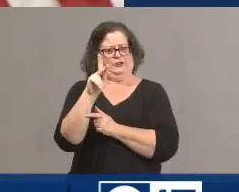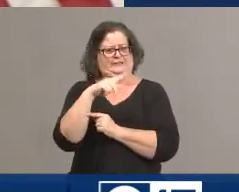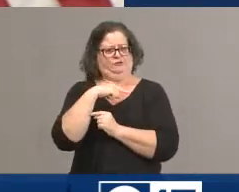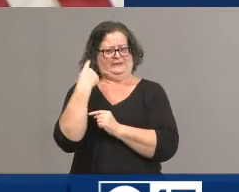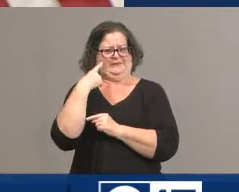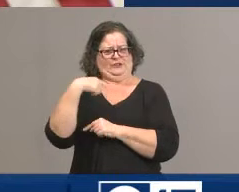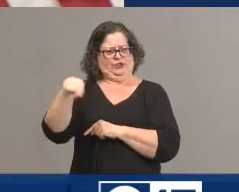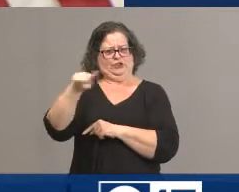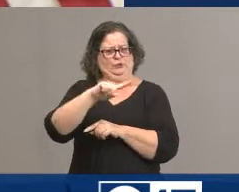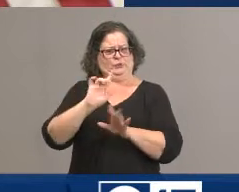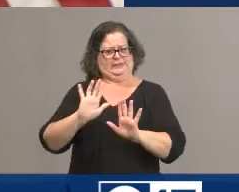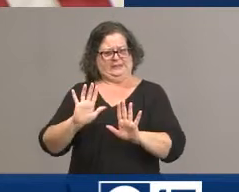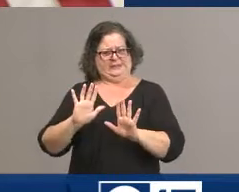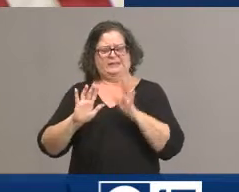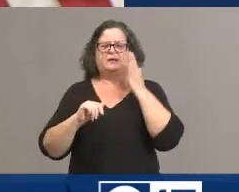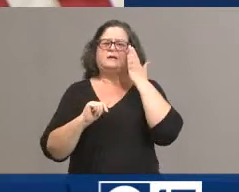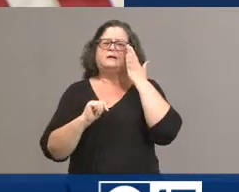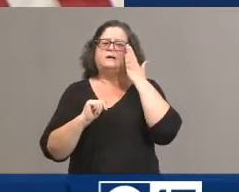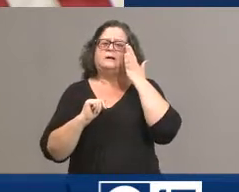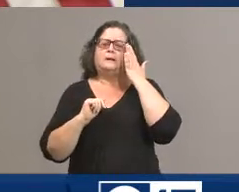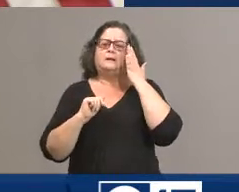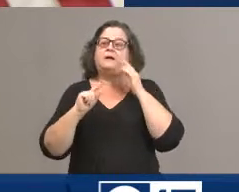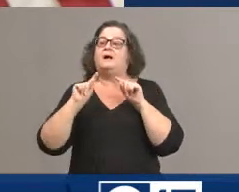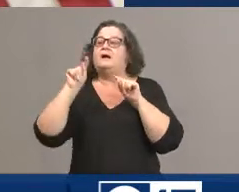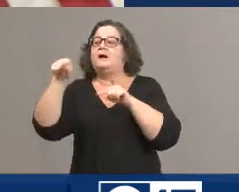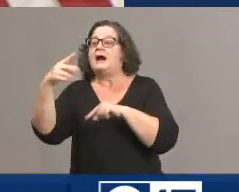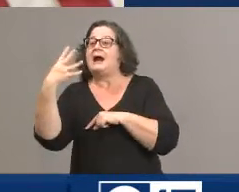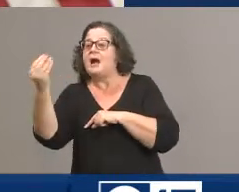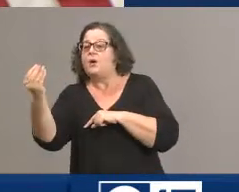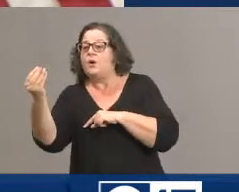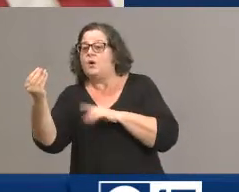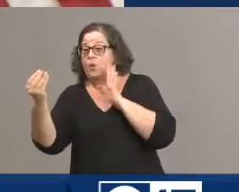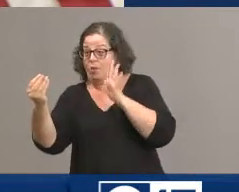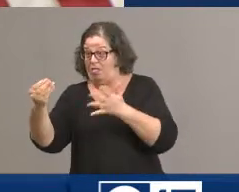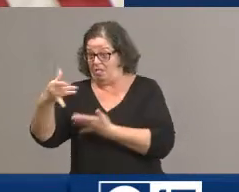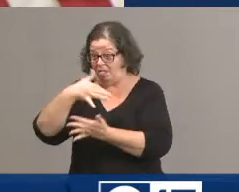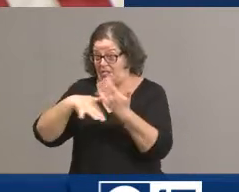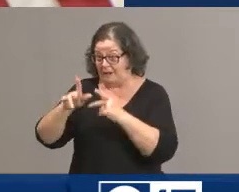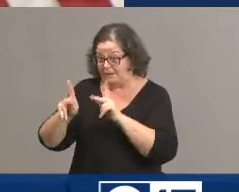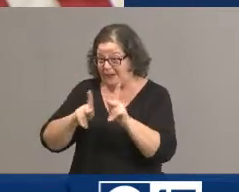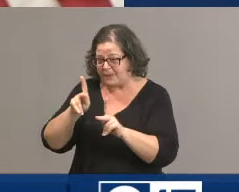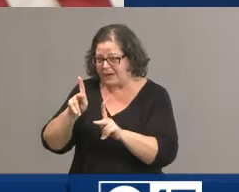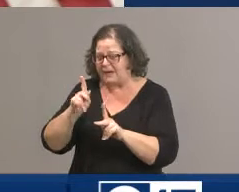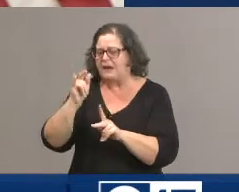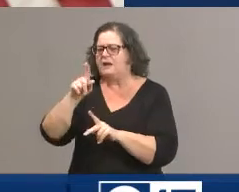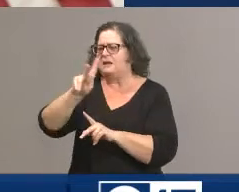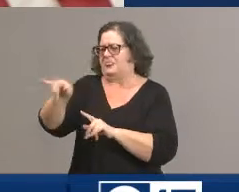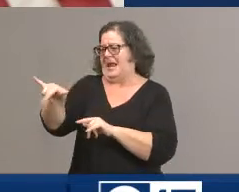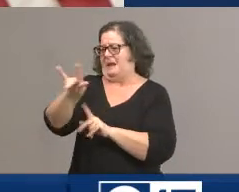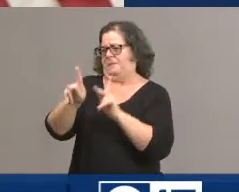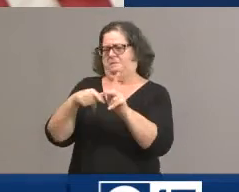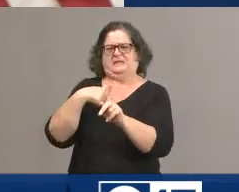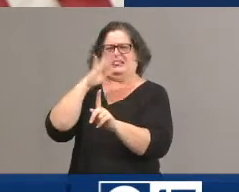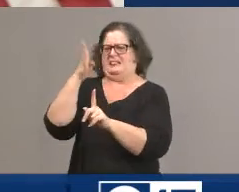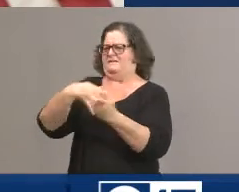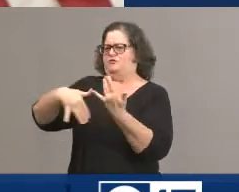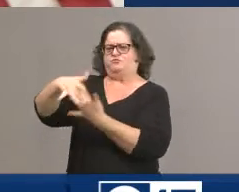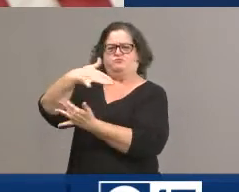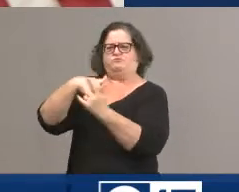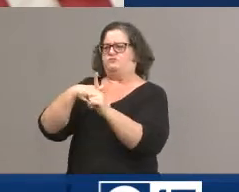people that you're not normally around. So you want to ask yourself, how many people are you going to be interacting with when you reach your